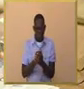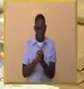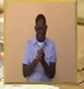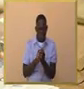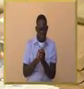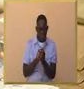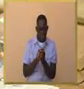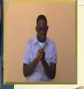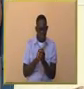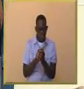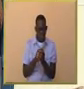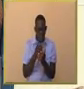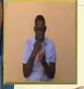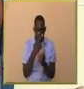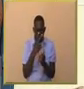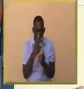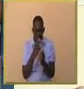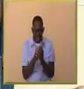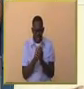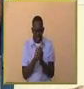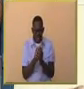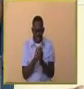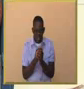So long? See.